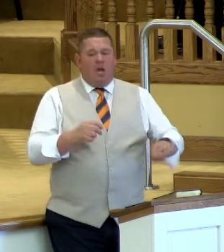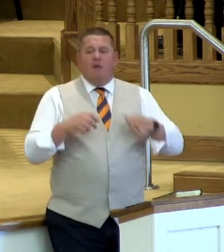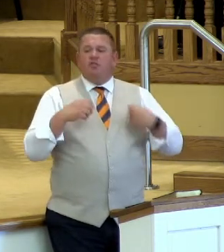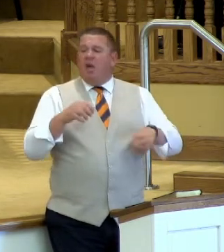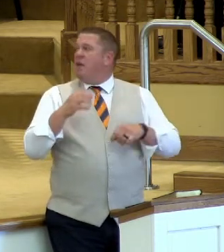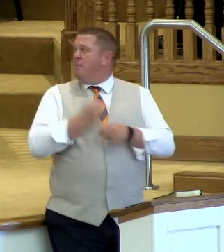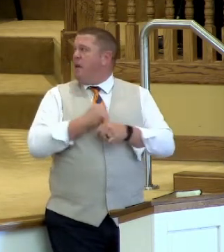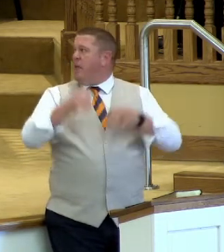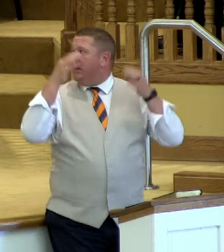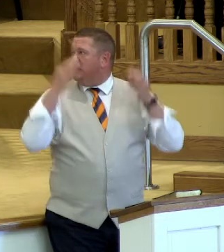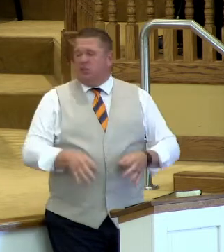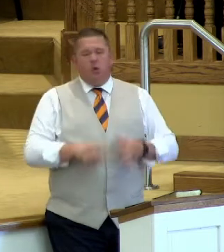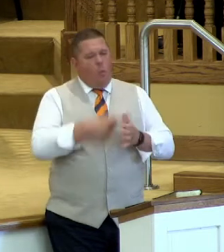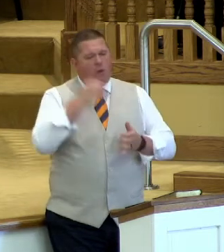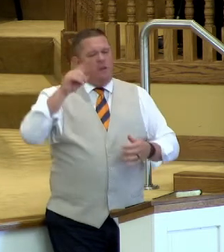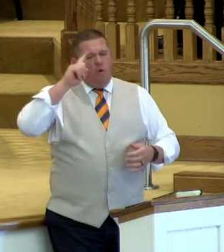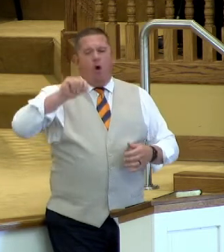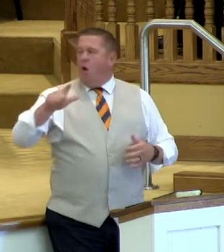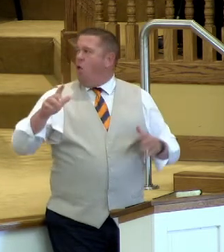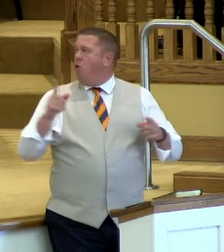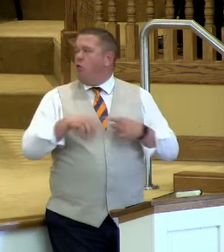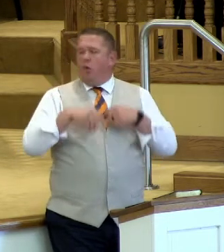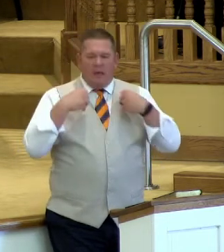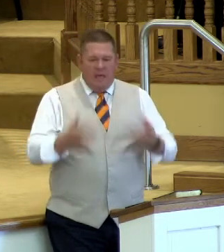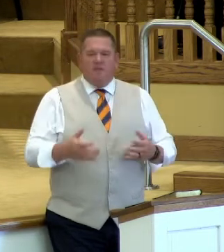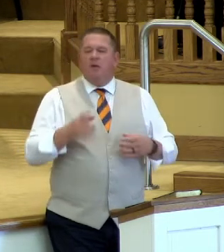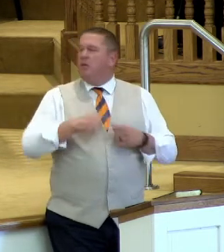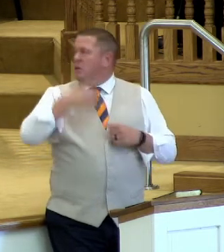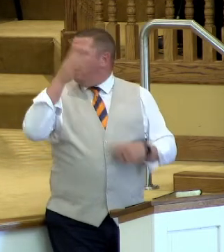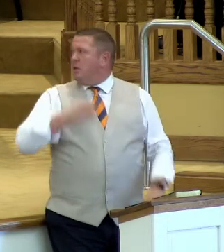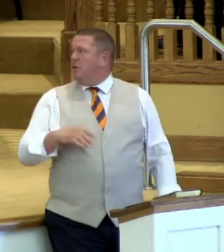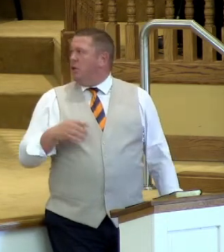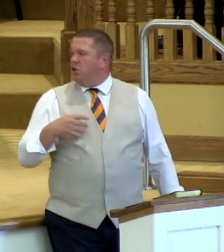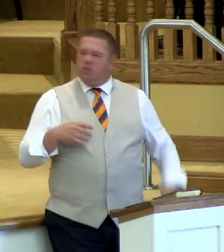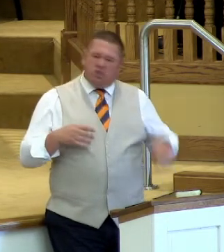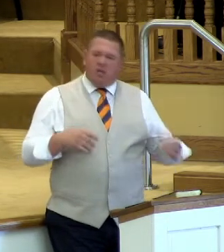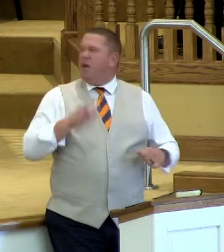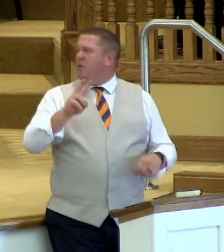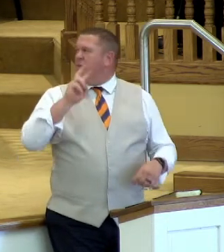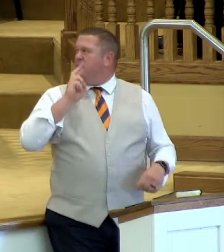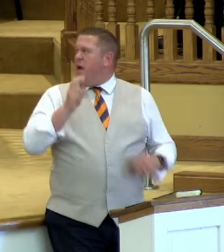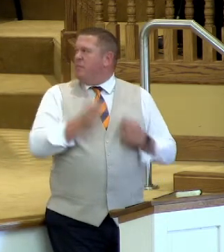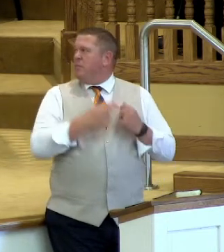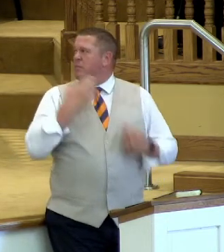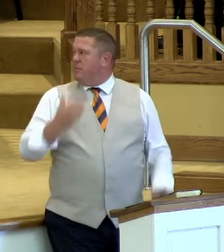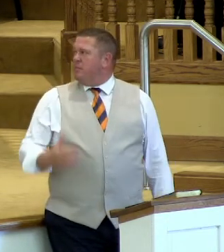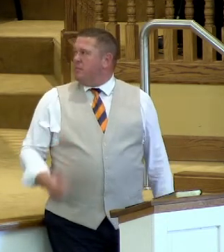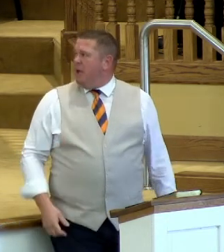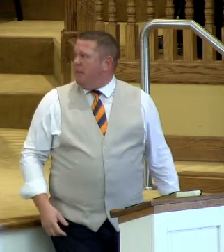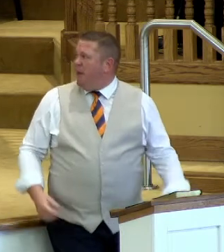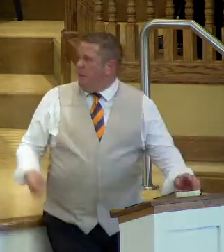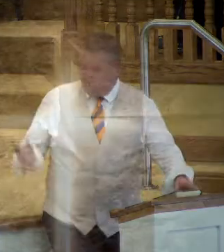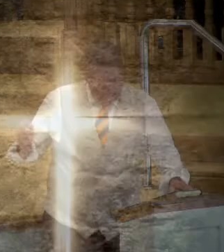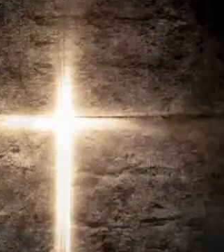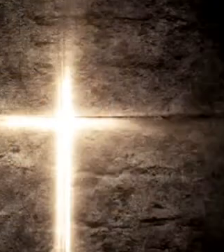Shake it off in the sin and make that decision once and for all to give it to God. So shake off your viper. Thank you.